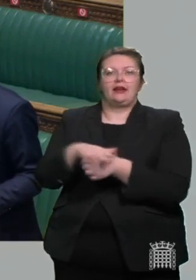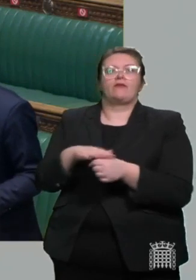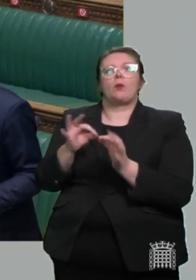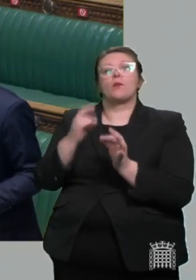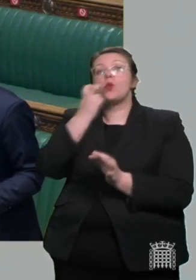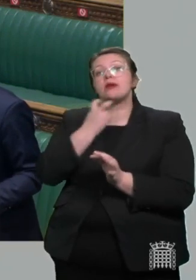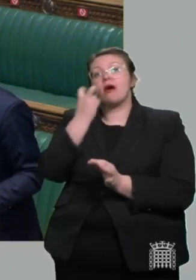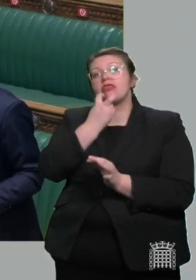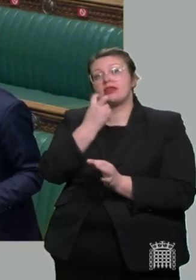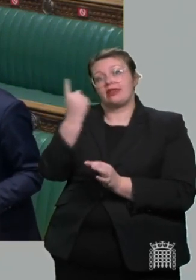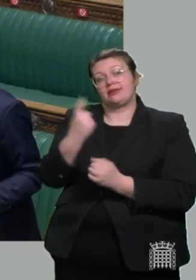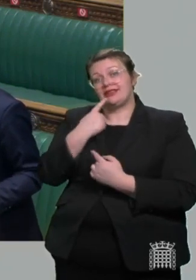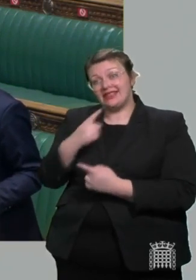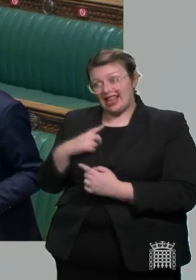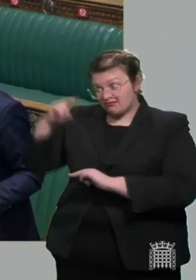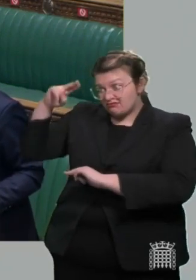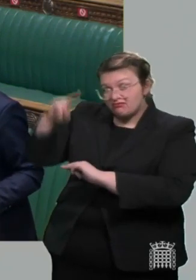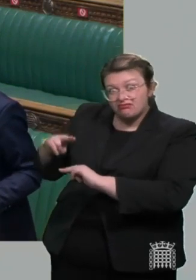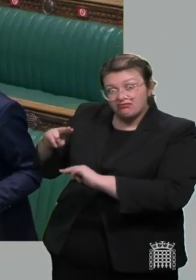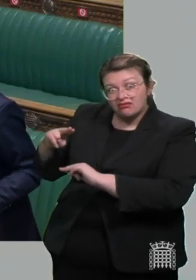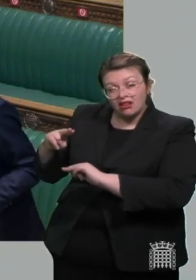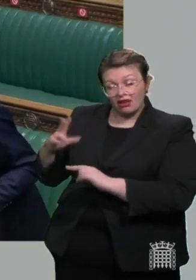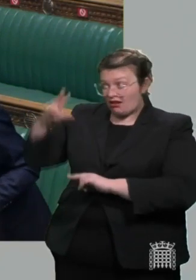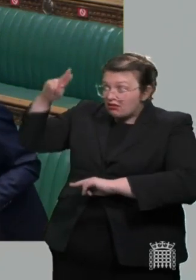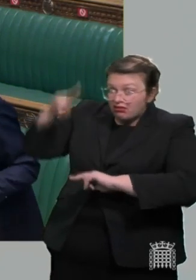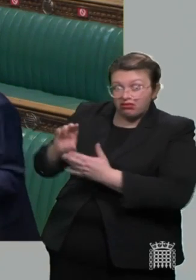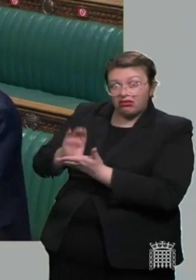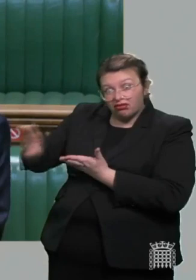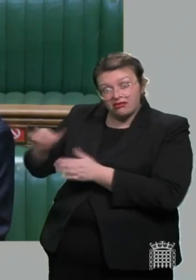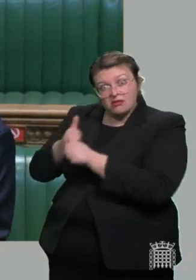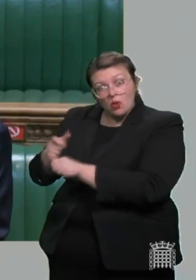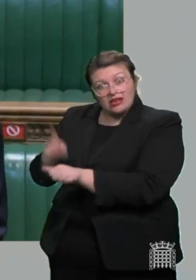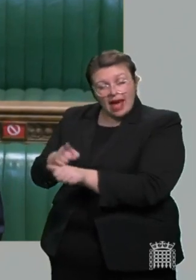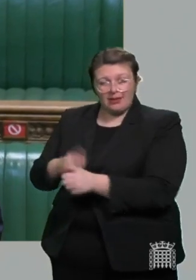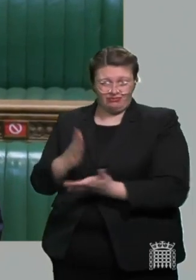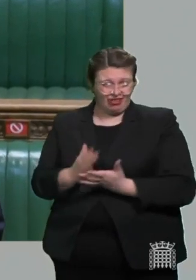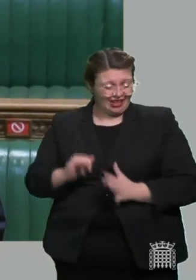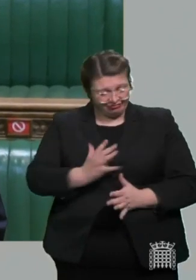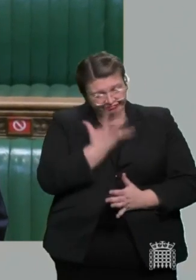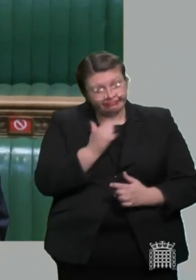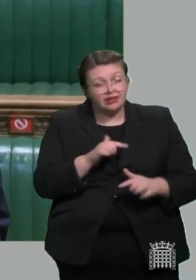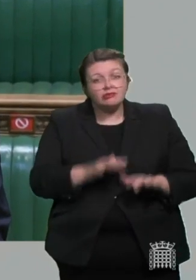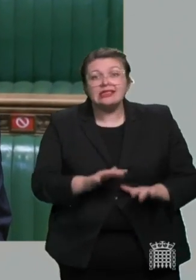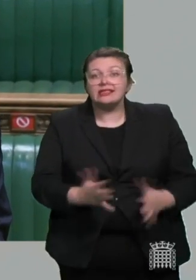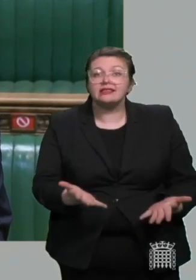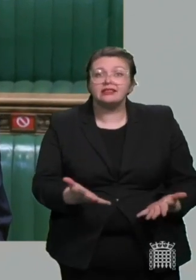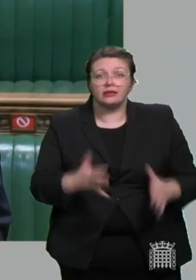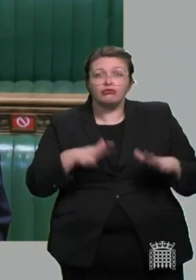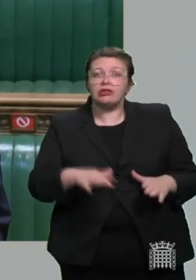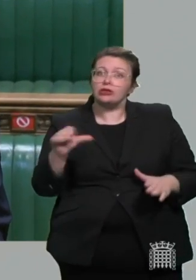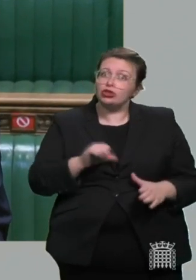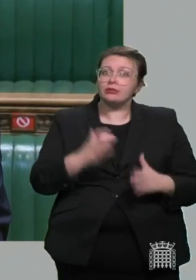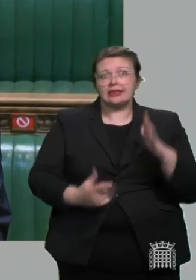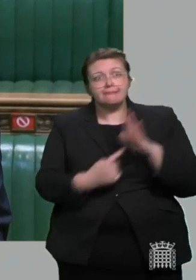cutting support to starving children is not what global Britain should be about. It undermines the very idea of the UK as a nation to be